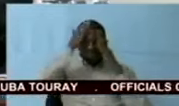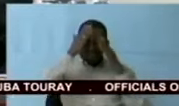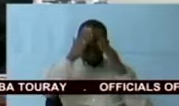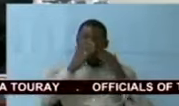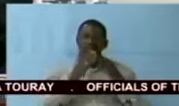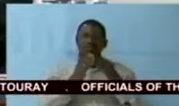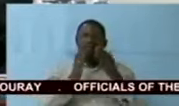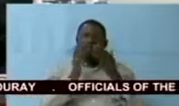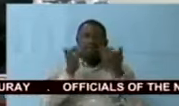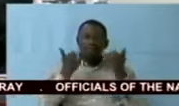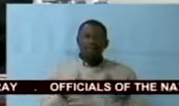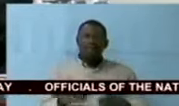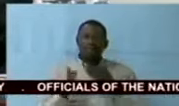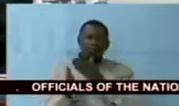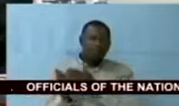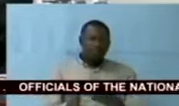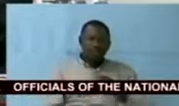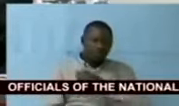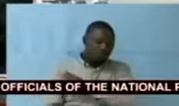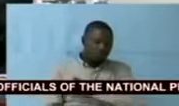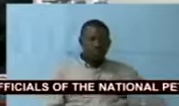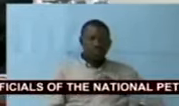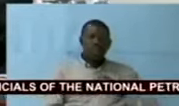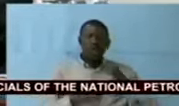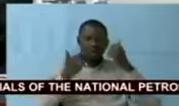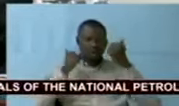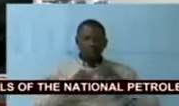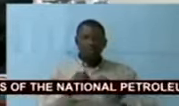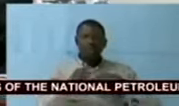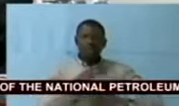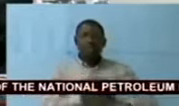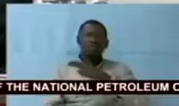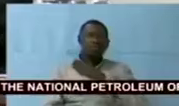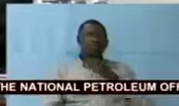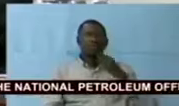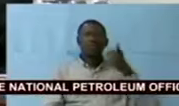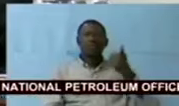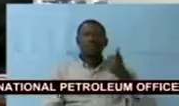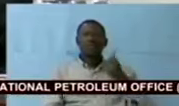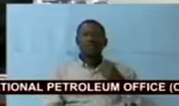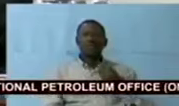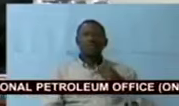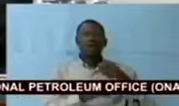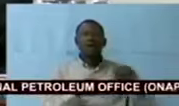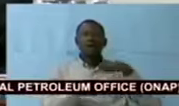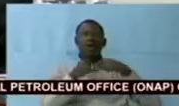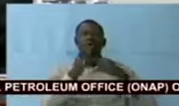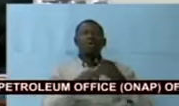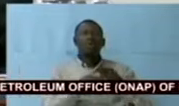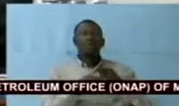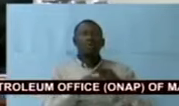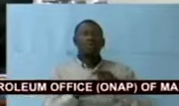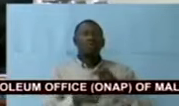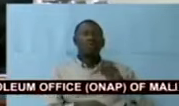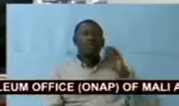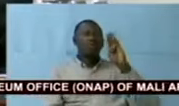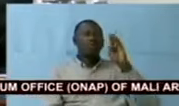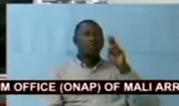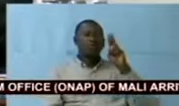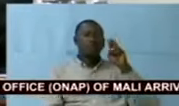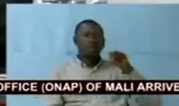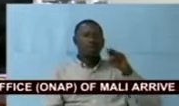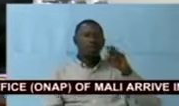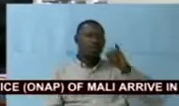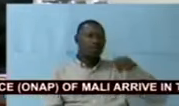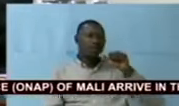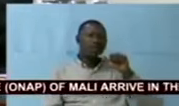which case? Bunja Dabo and Co, Farin Sanyang and Wasa Kamara and others. Bunja Dabo, Farin Sanyang, Wasa